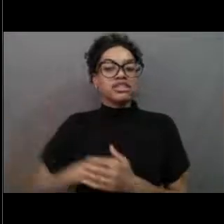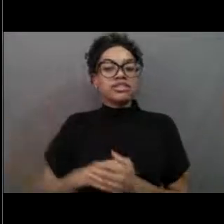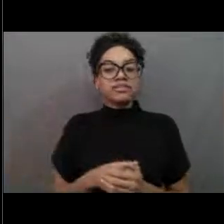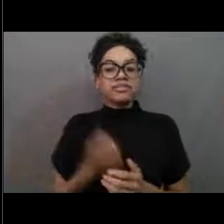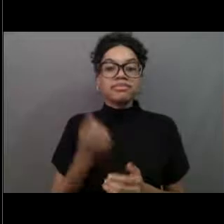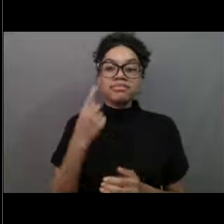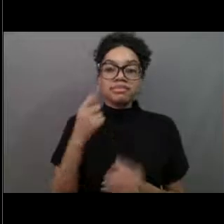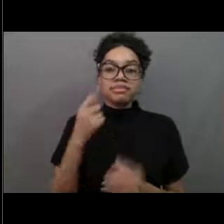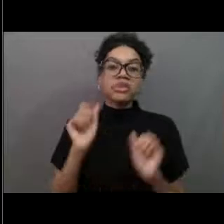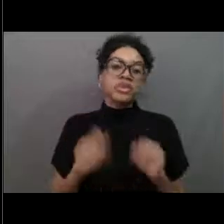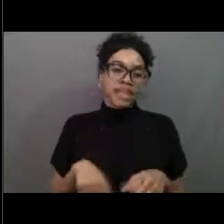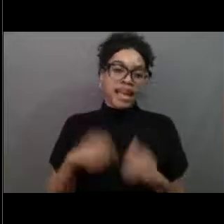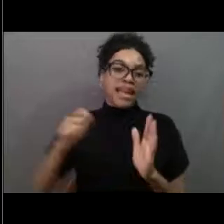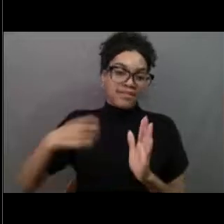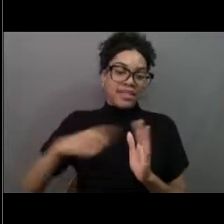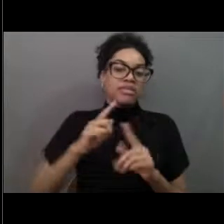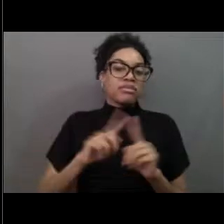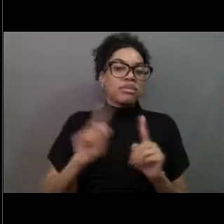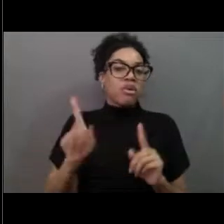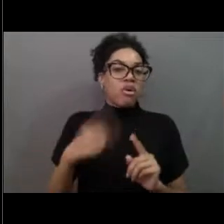garden banks, but only with hook and line.